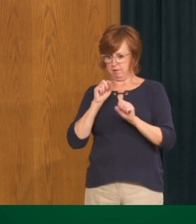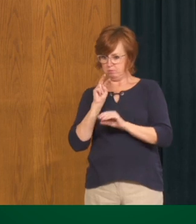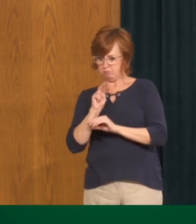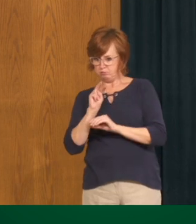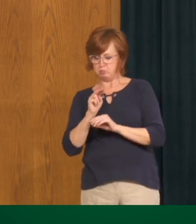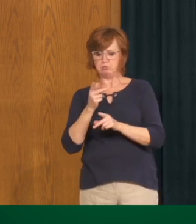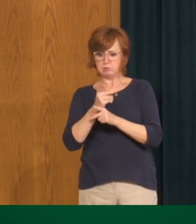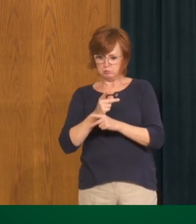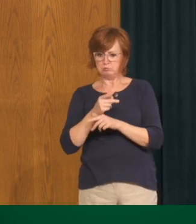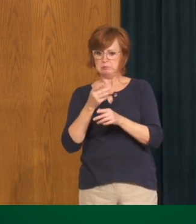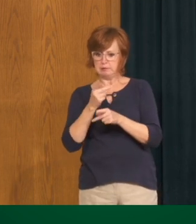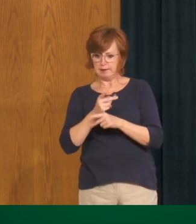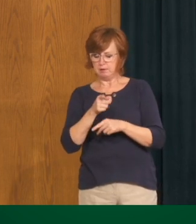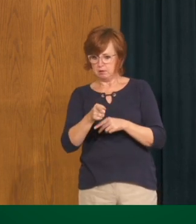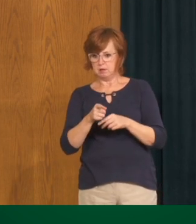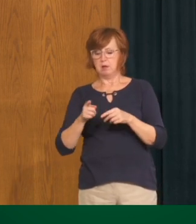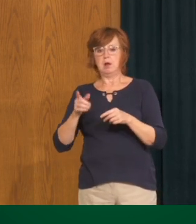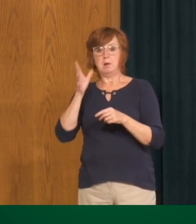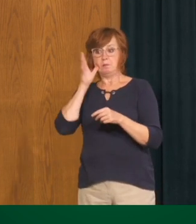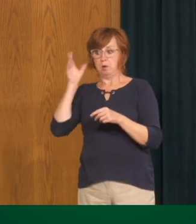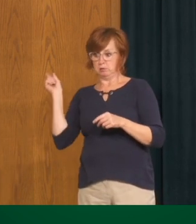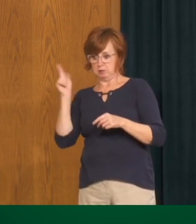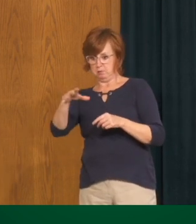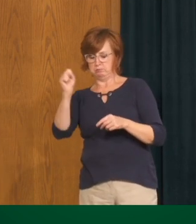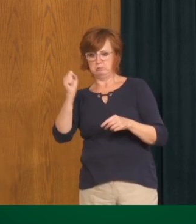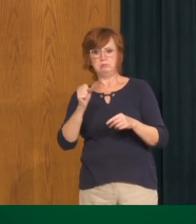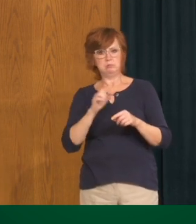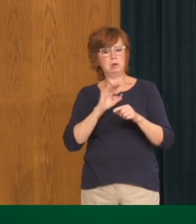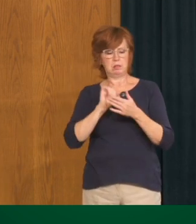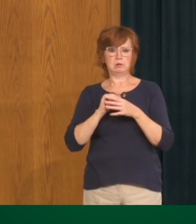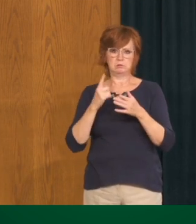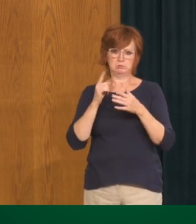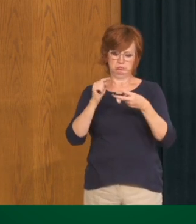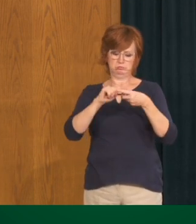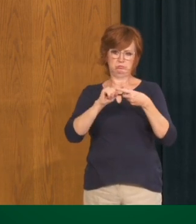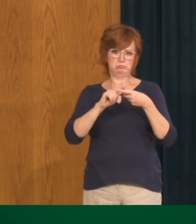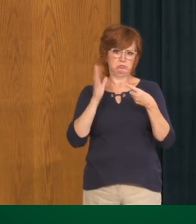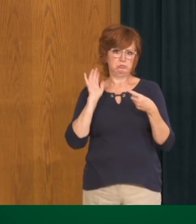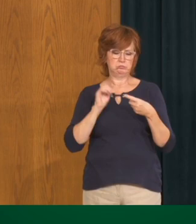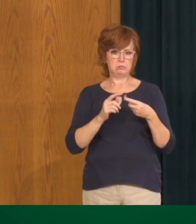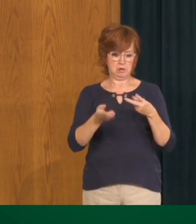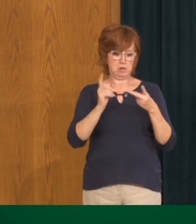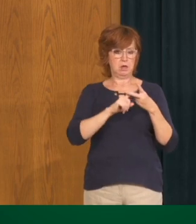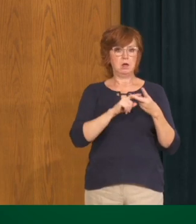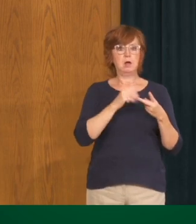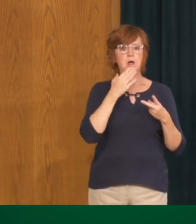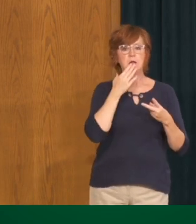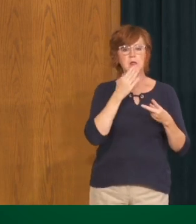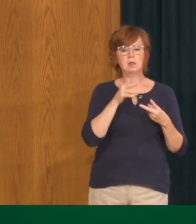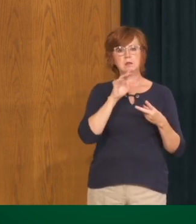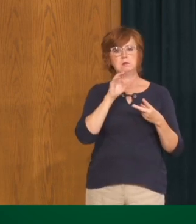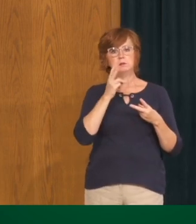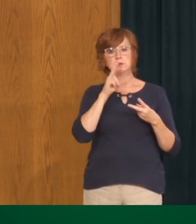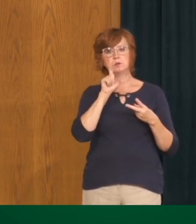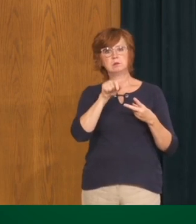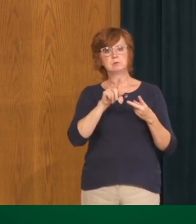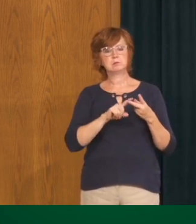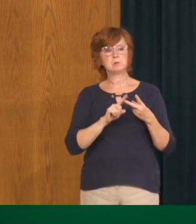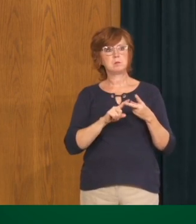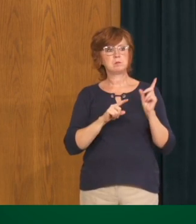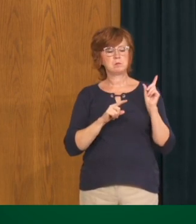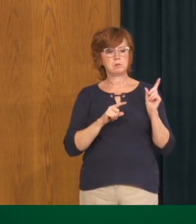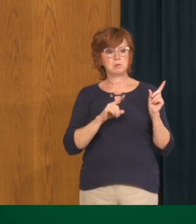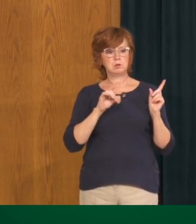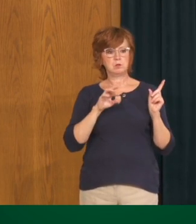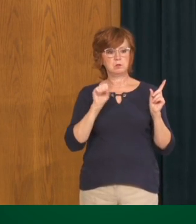parents can come and remove them. I'll let Dr. Shahab speak to the second part of that question. Yeah, thanks for the question. So I'm in regular